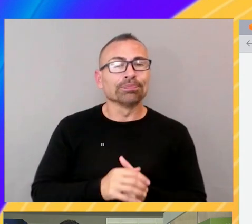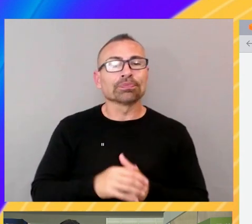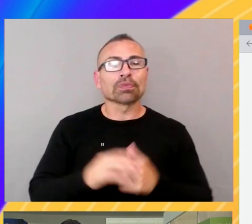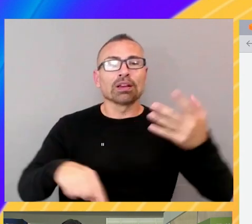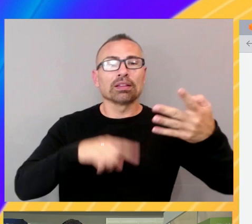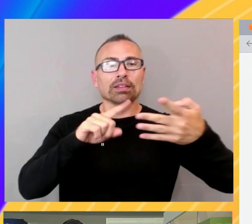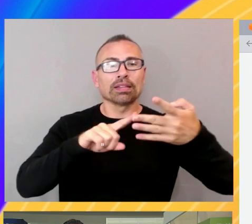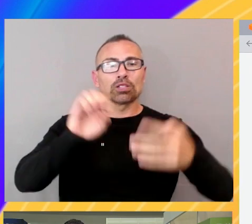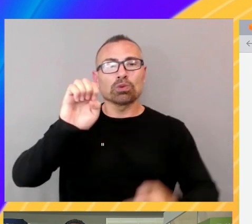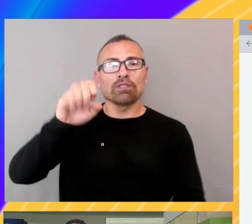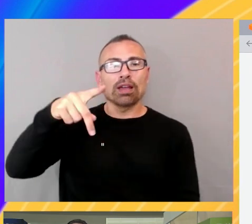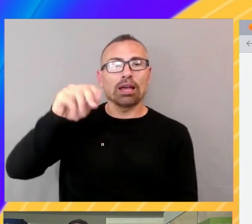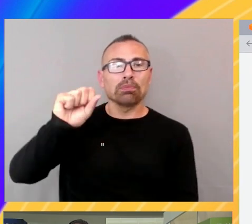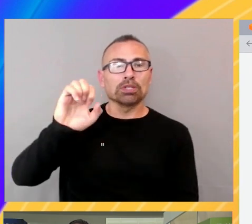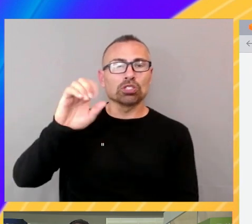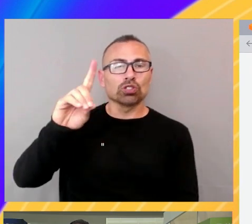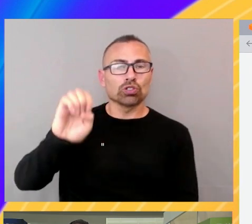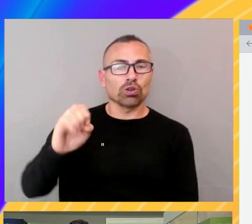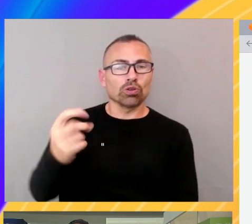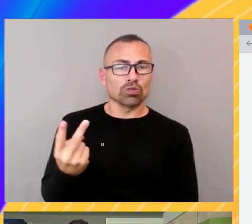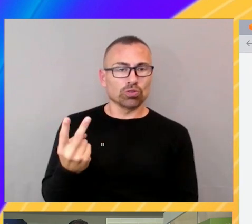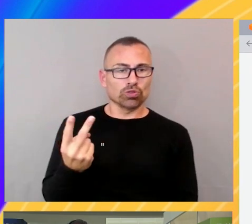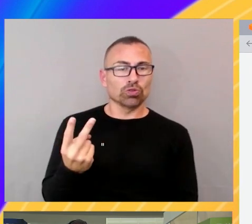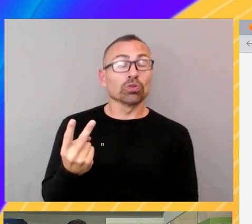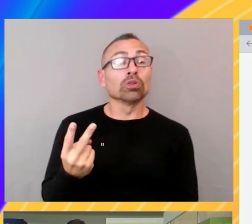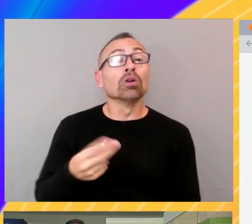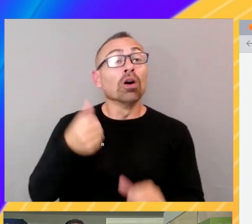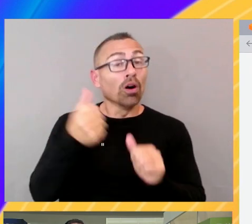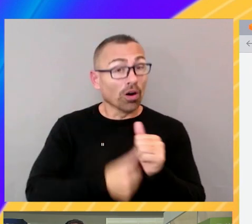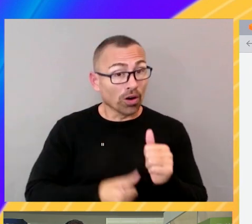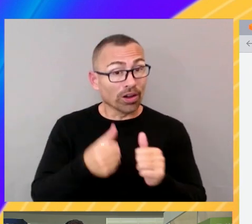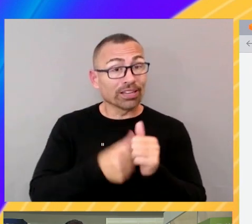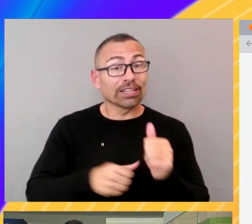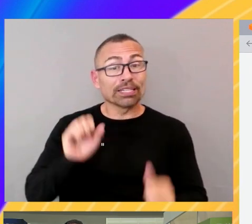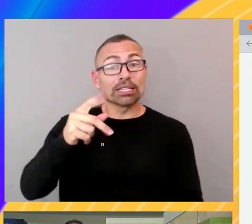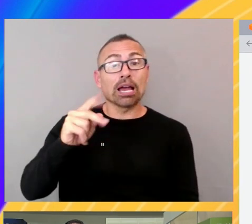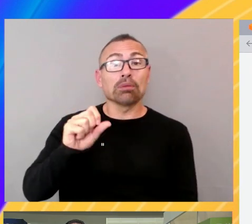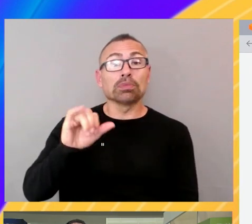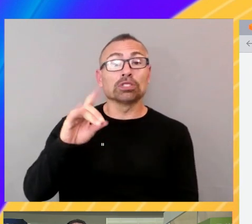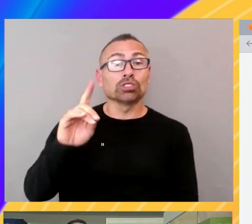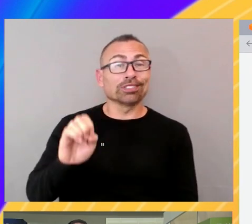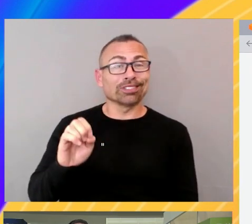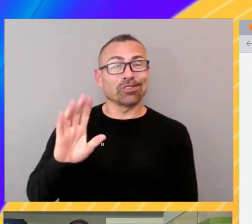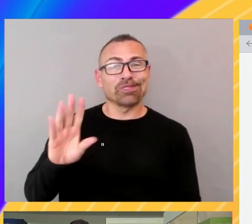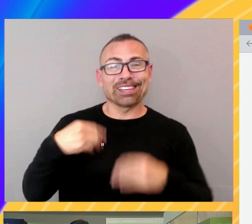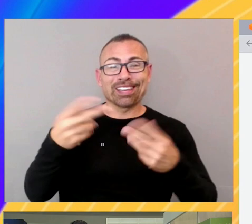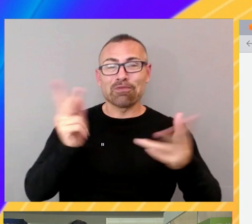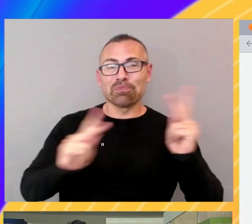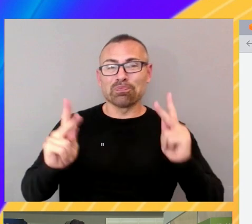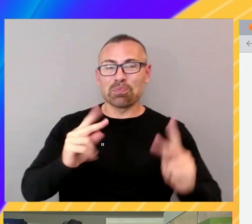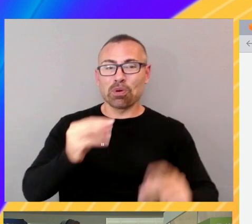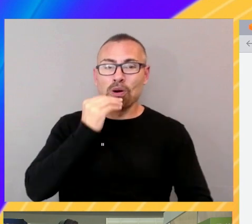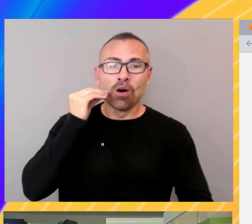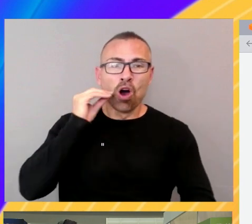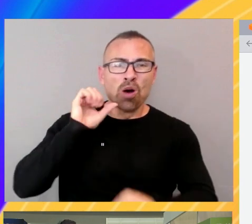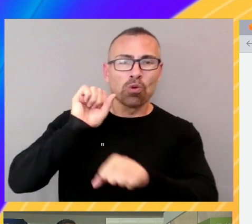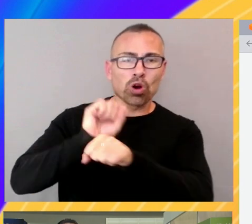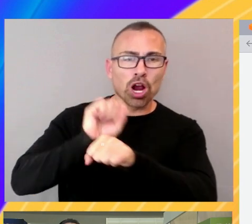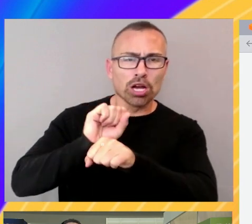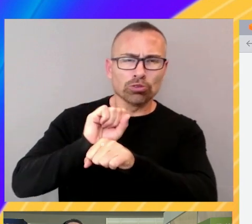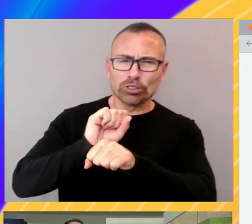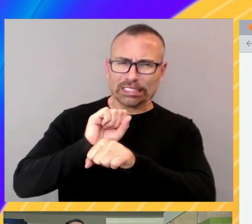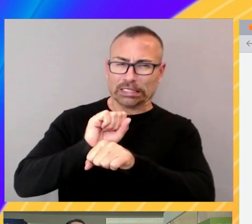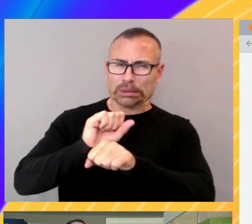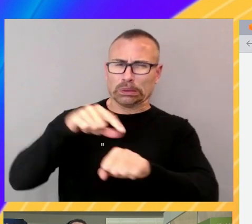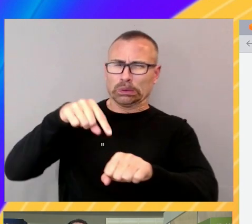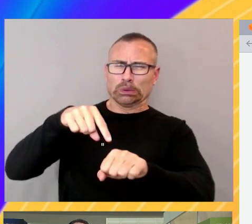let me go back. On each episode, we gave people home fun. We don't call it homework here because we had nothing but fun, but